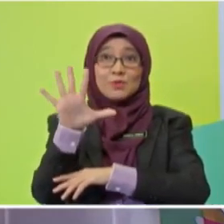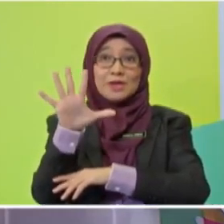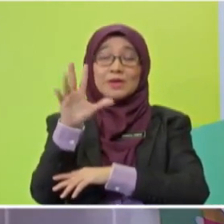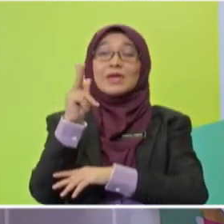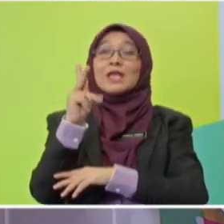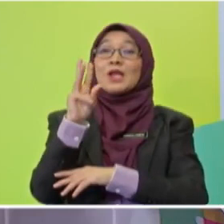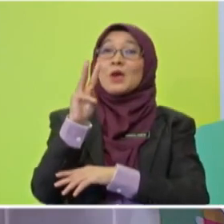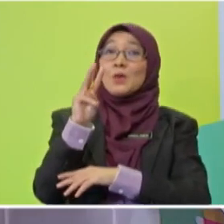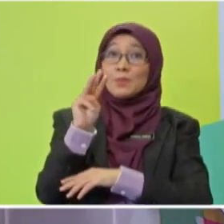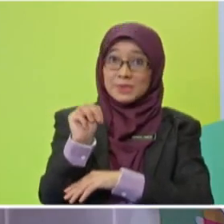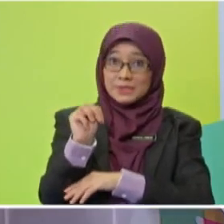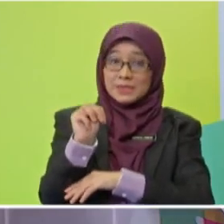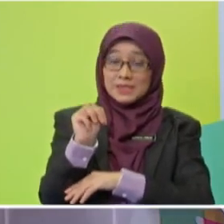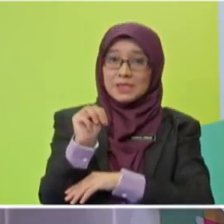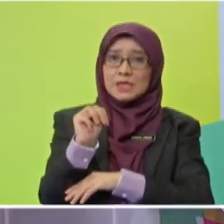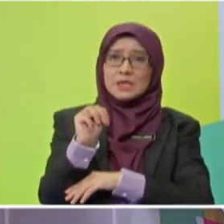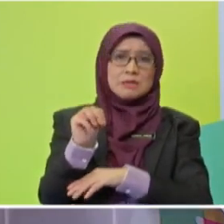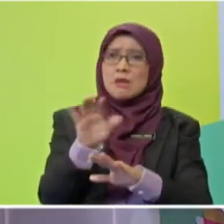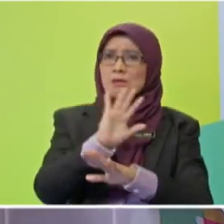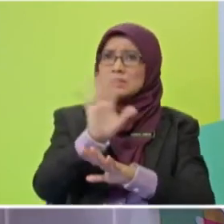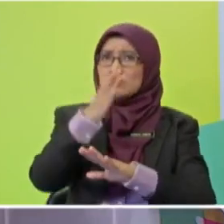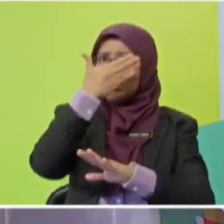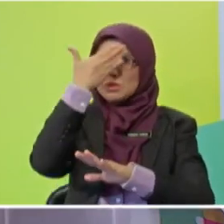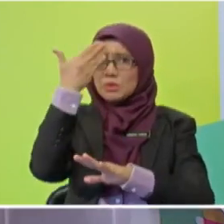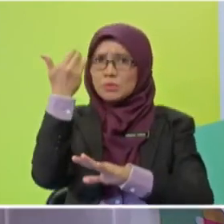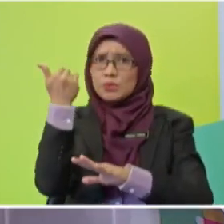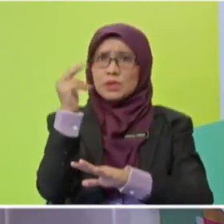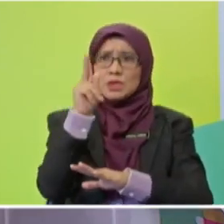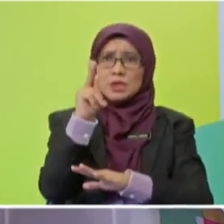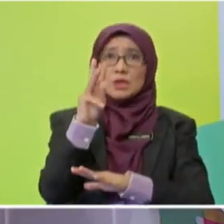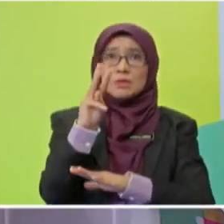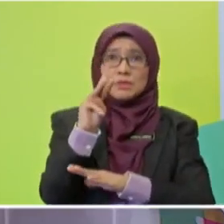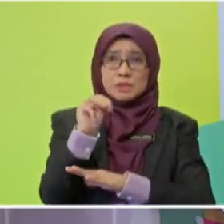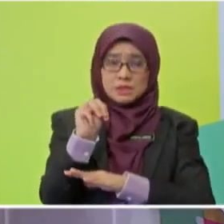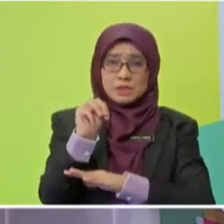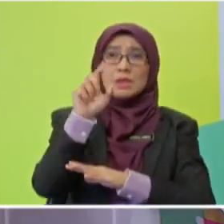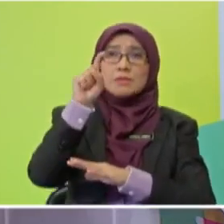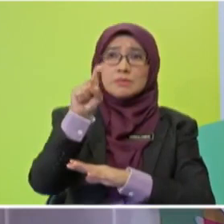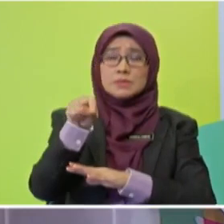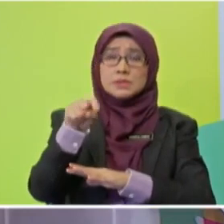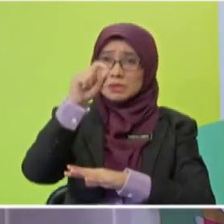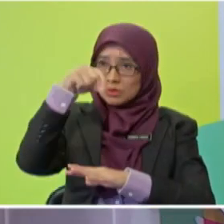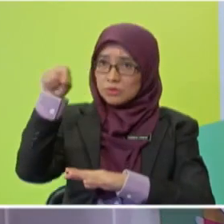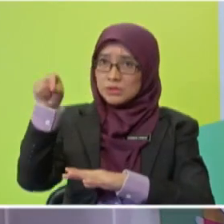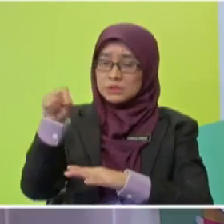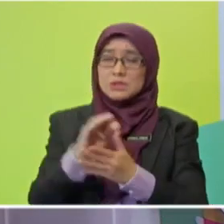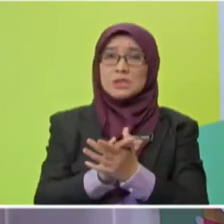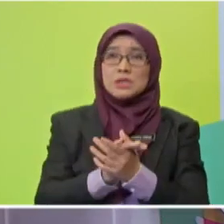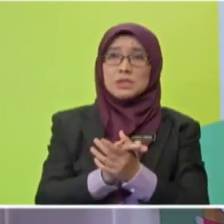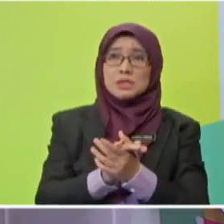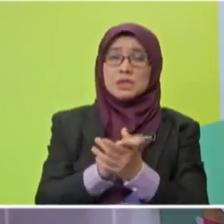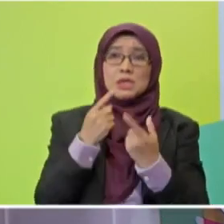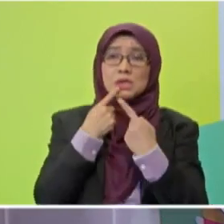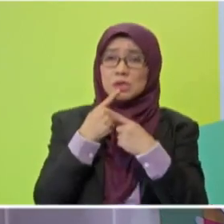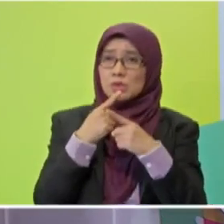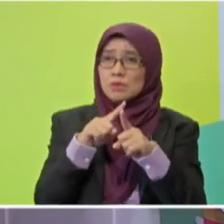kilometer. We have to Kilometer. put that kilometer. Okay. Yes. If without the unit, you won't get the marks. Okay, you won't able to get the marks. Marks Yes.